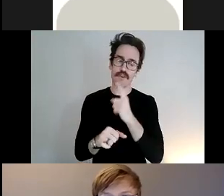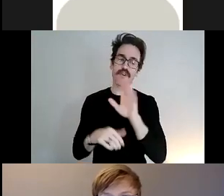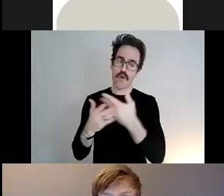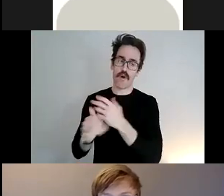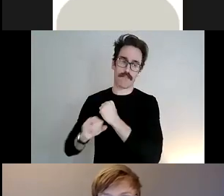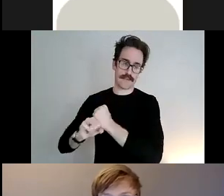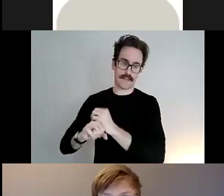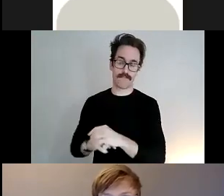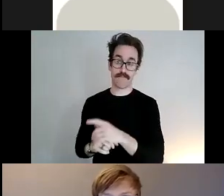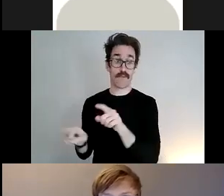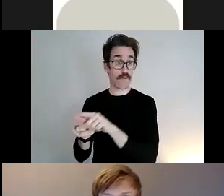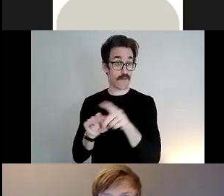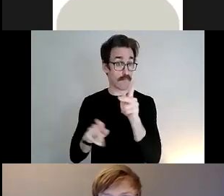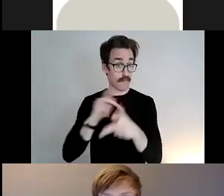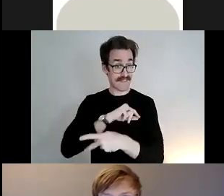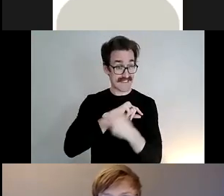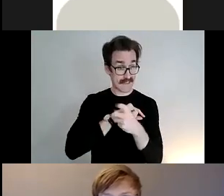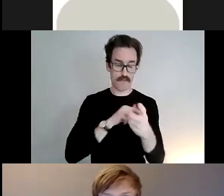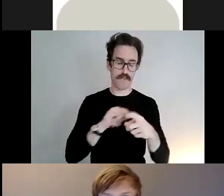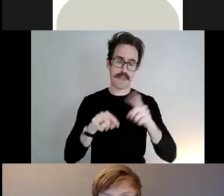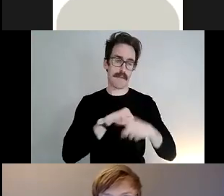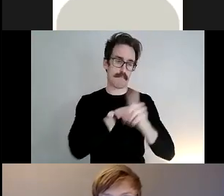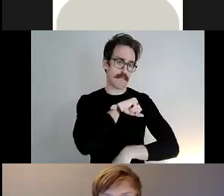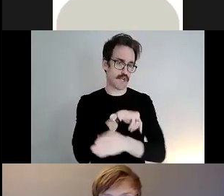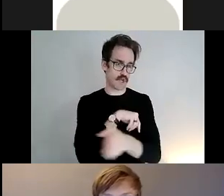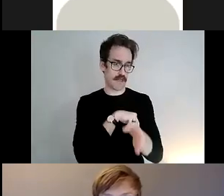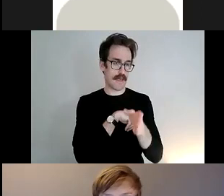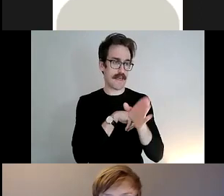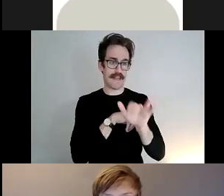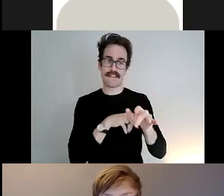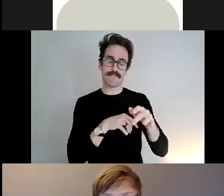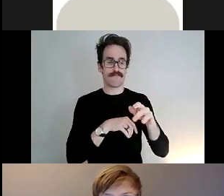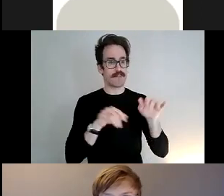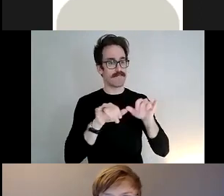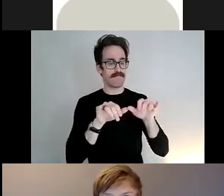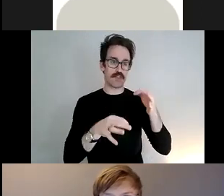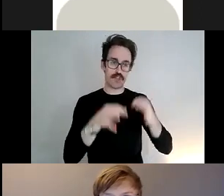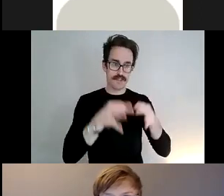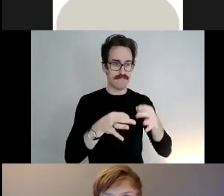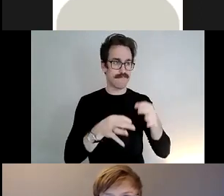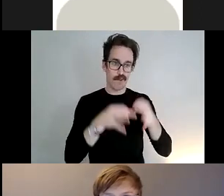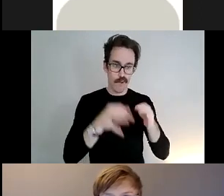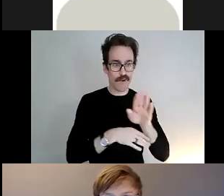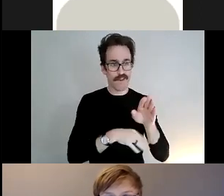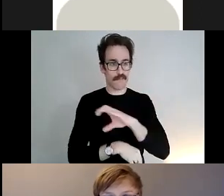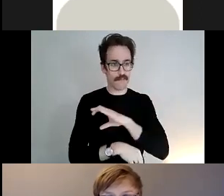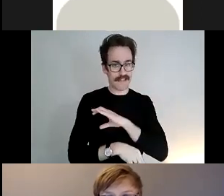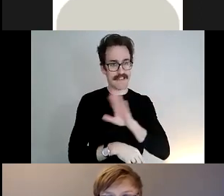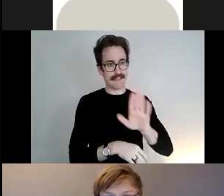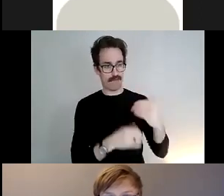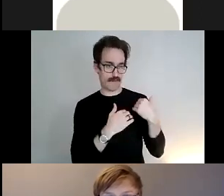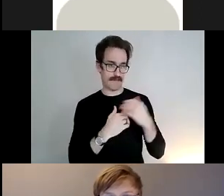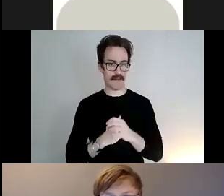can't punish the people who may have taken advantage. Again, that's the police and the criminal justice system to look at that piece.